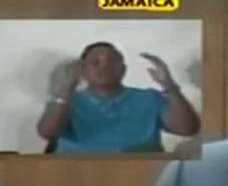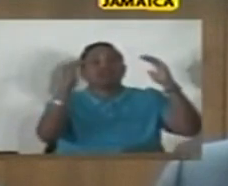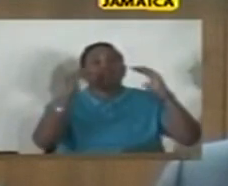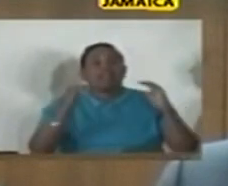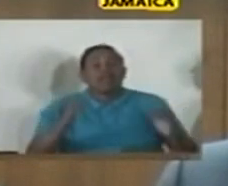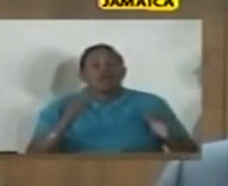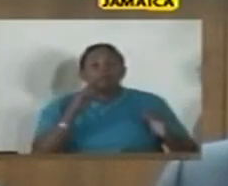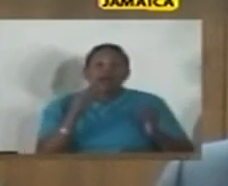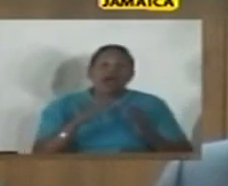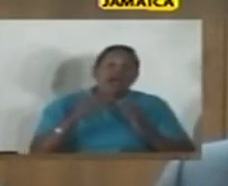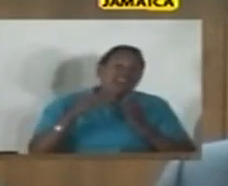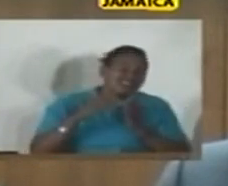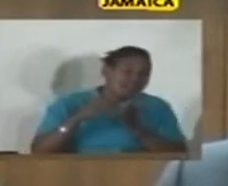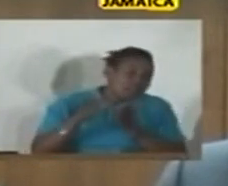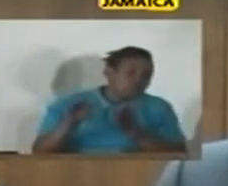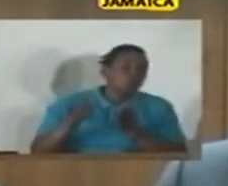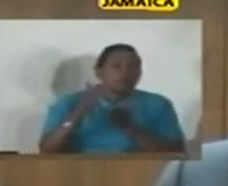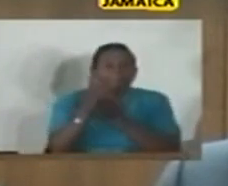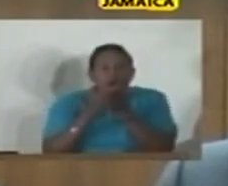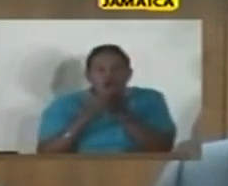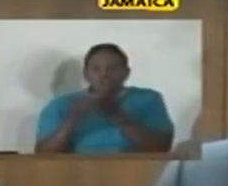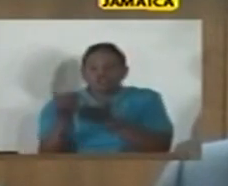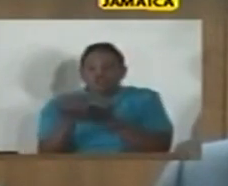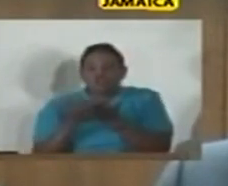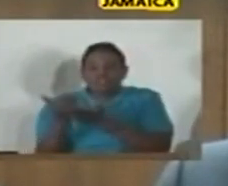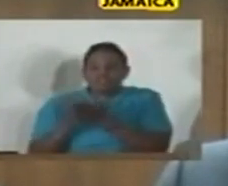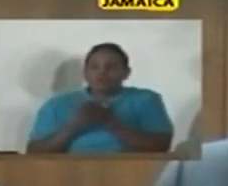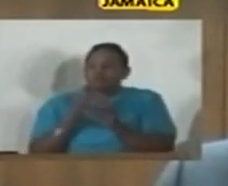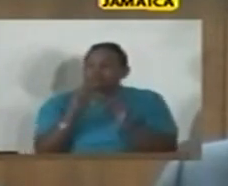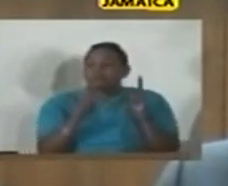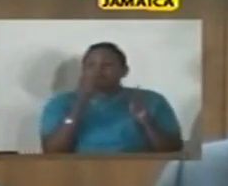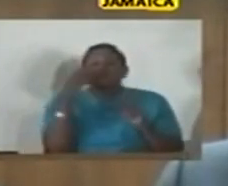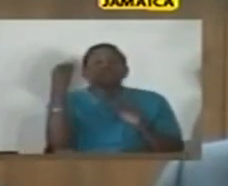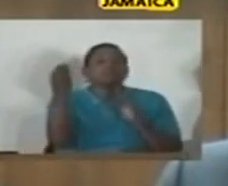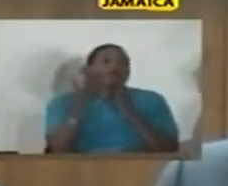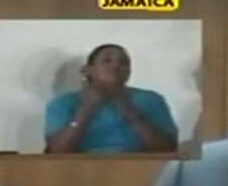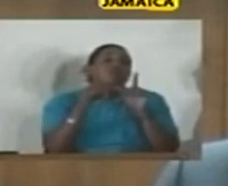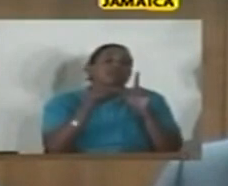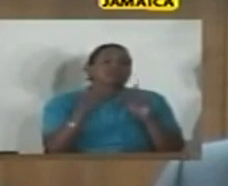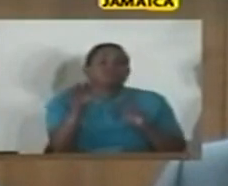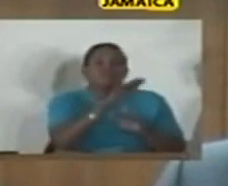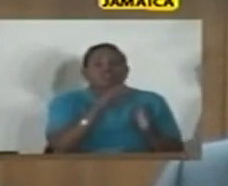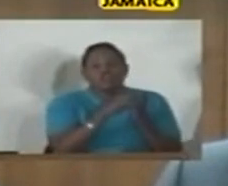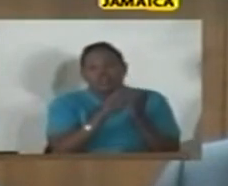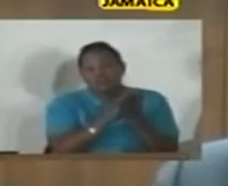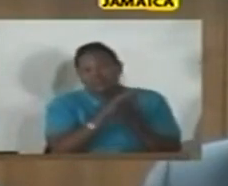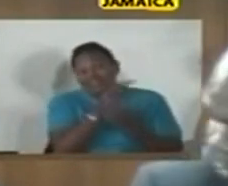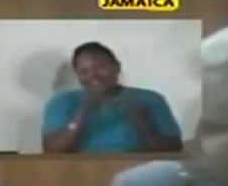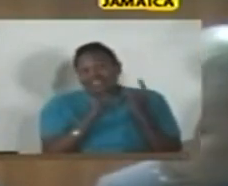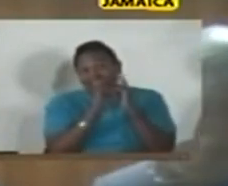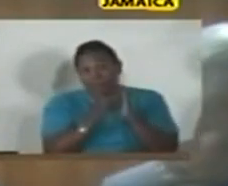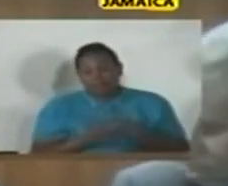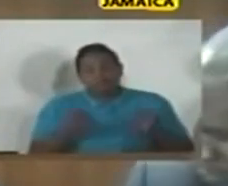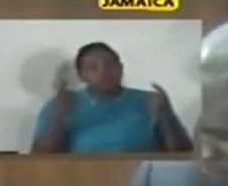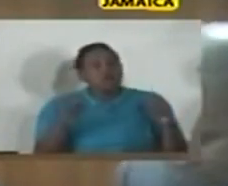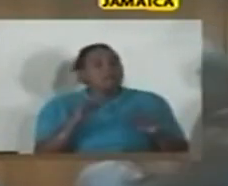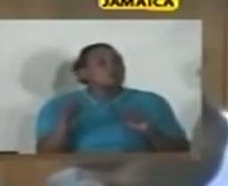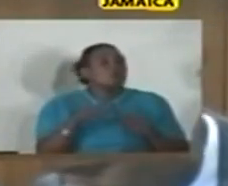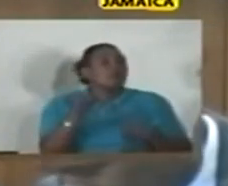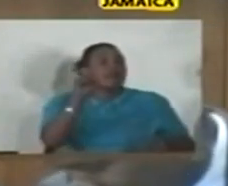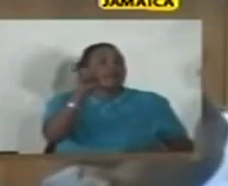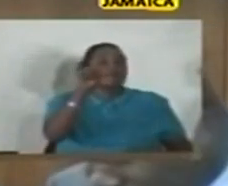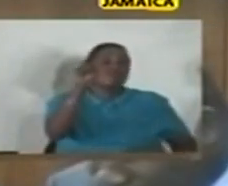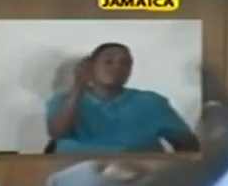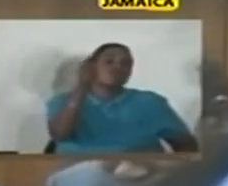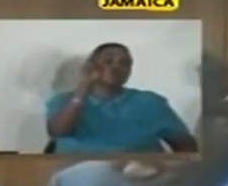excluding partial refunds to permit holders who depart before the expiration of their documents. These amendments took effect on April